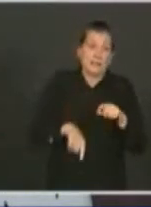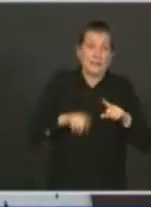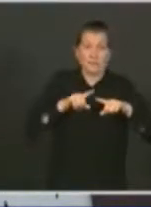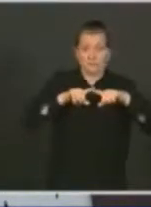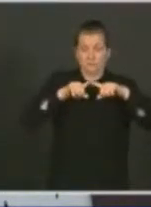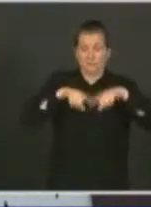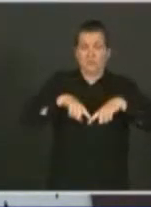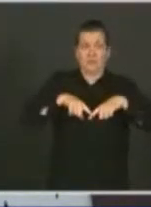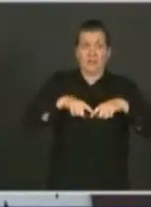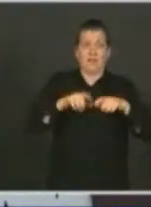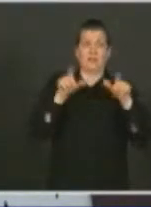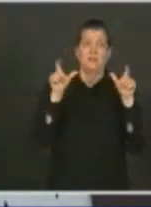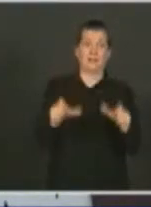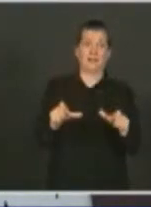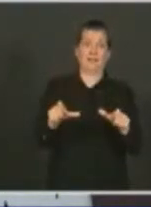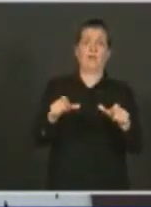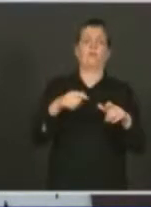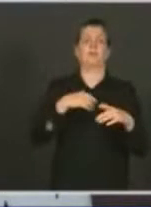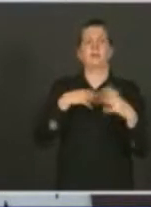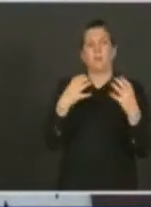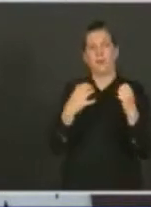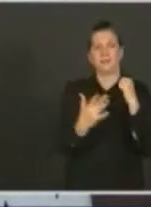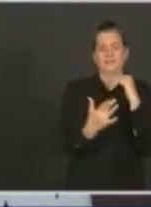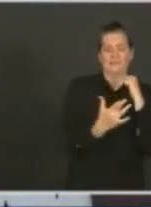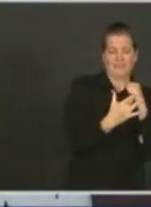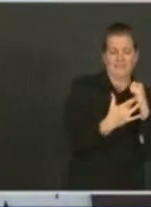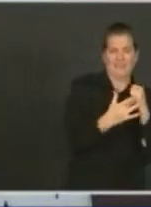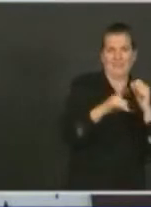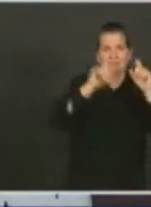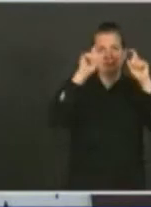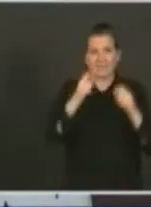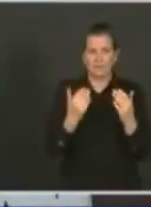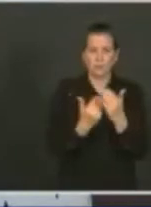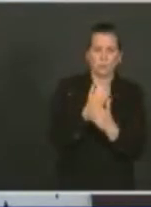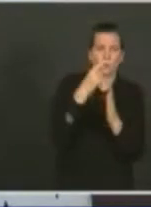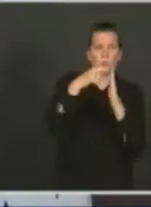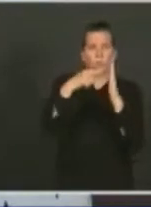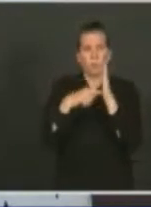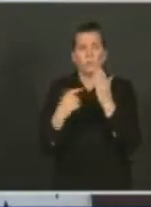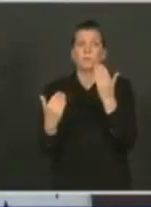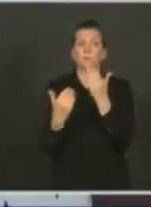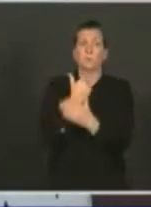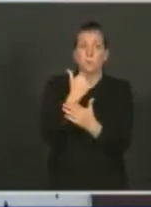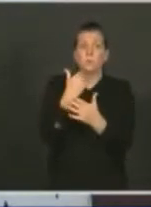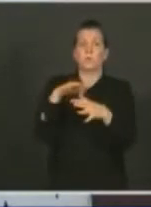new technology, new testing protocols, new rapid testing,